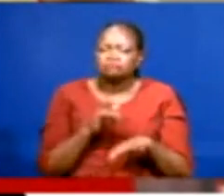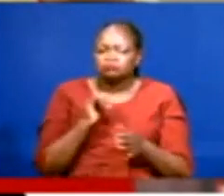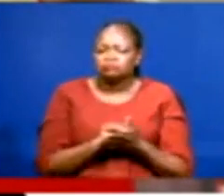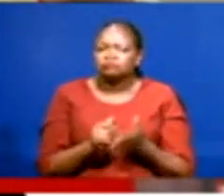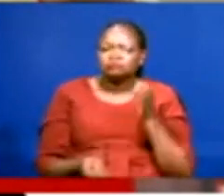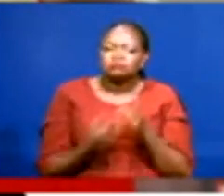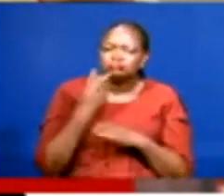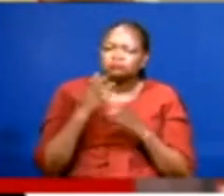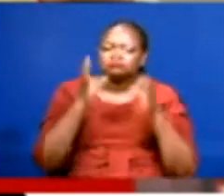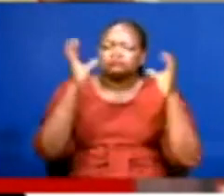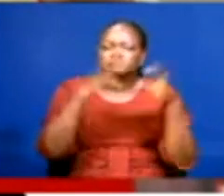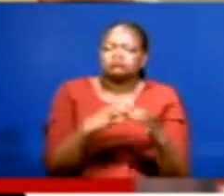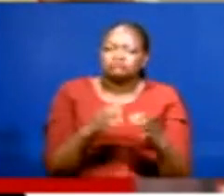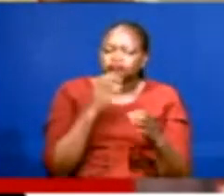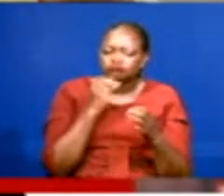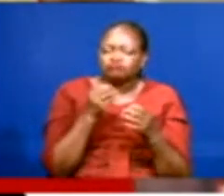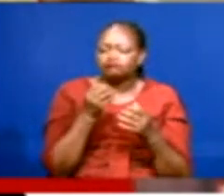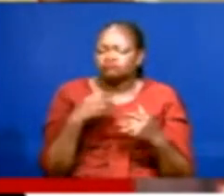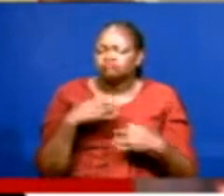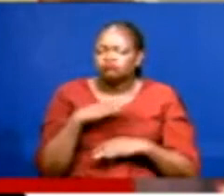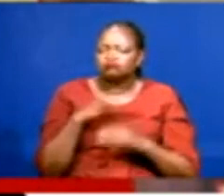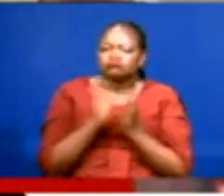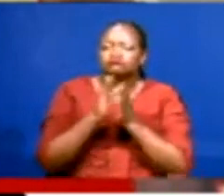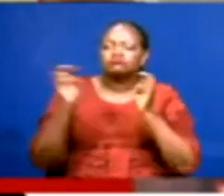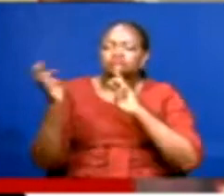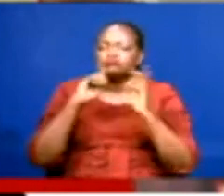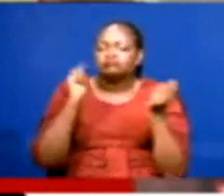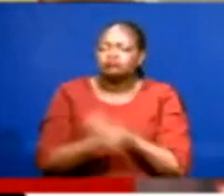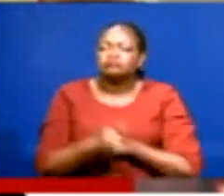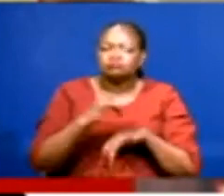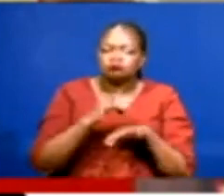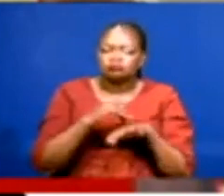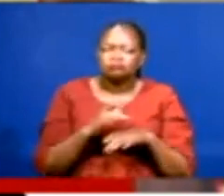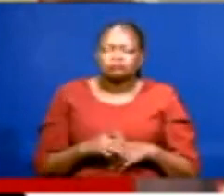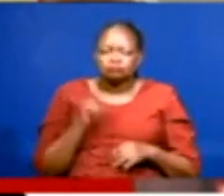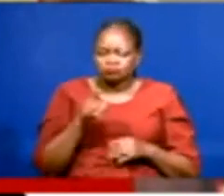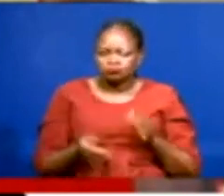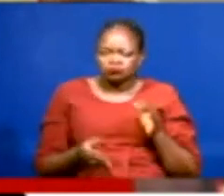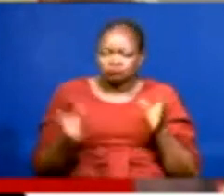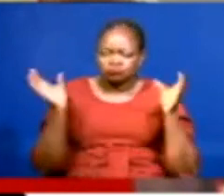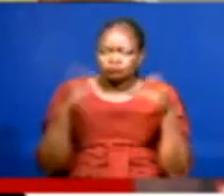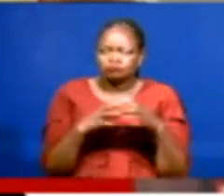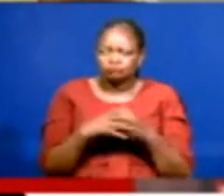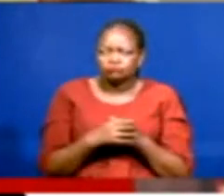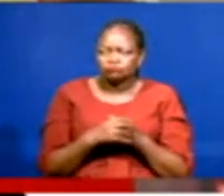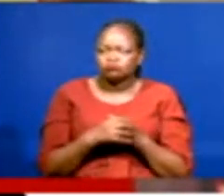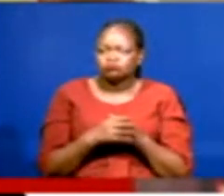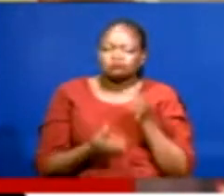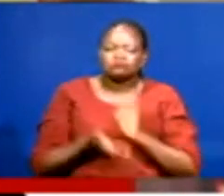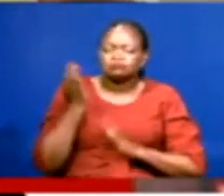created urgency of food security and climate change effects. This urgency allows us to